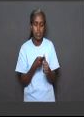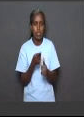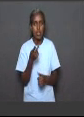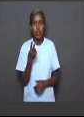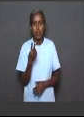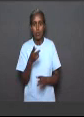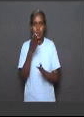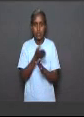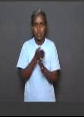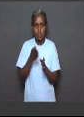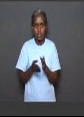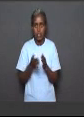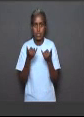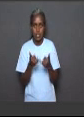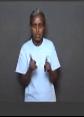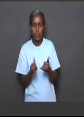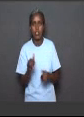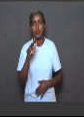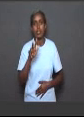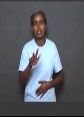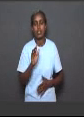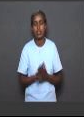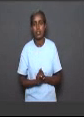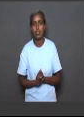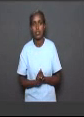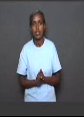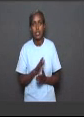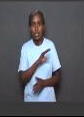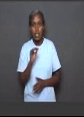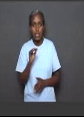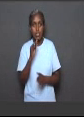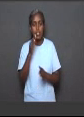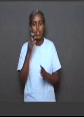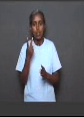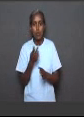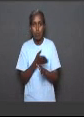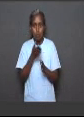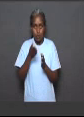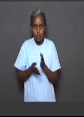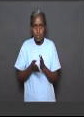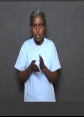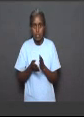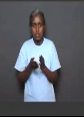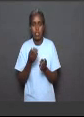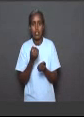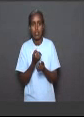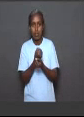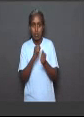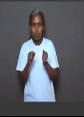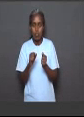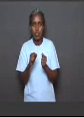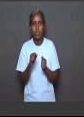both sides are divided by 3, and both sides are solved for